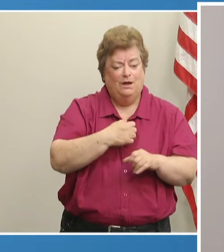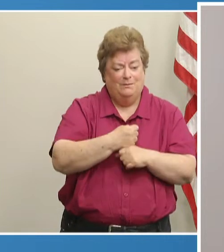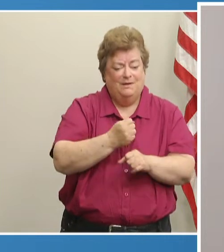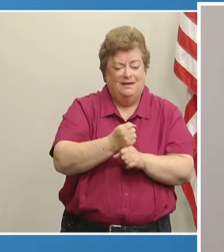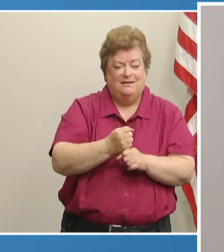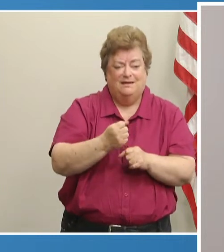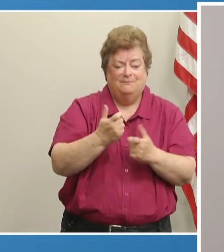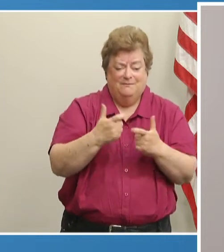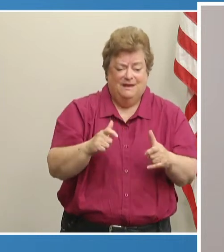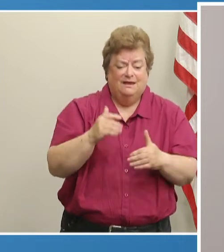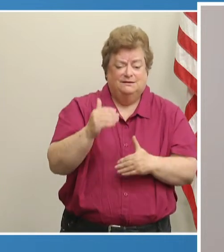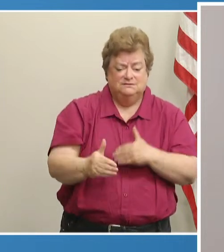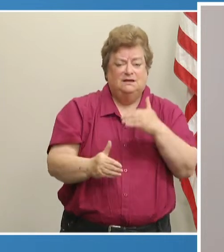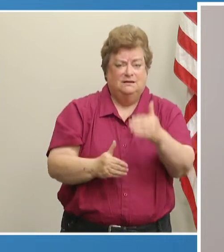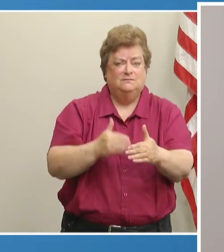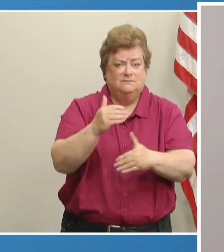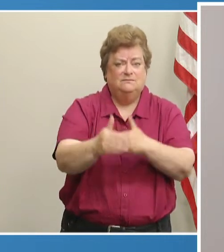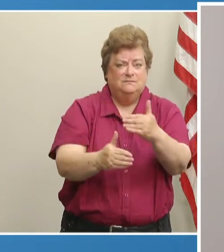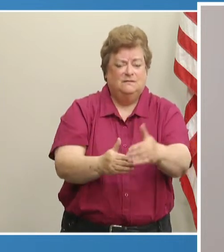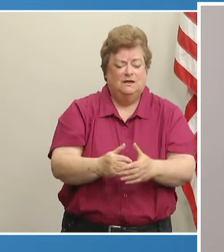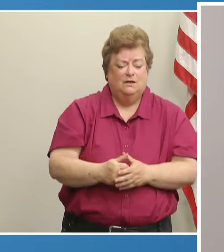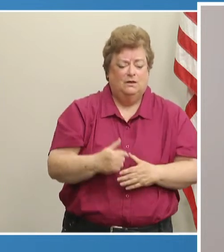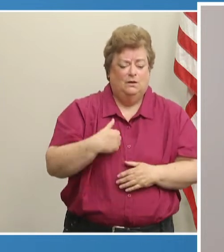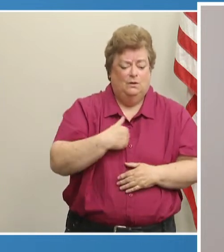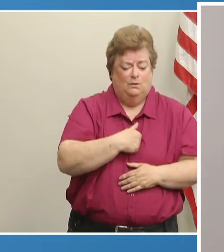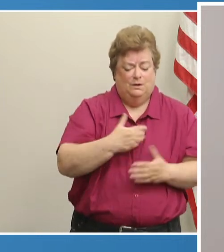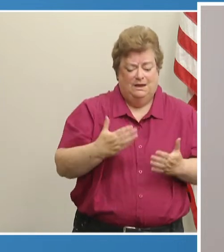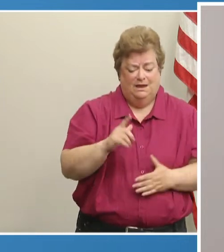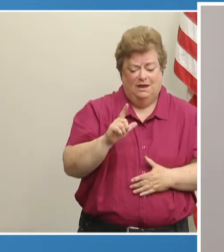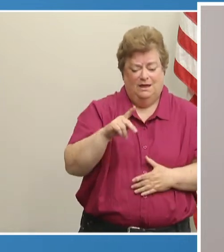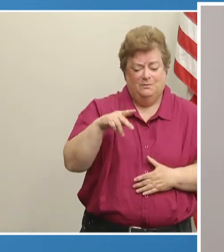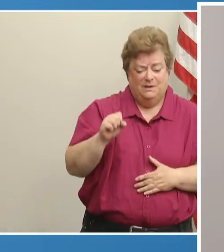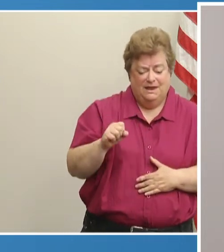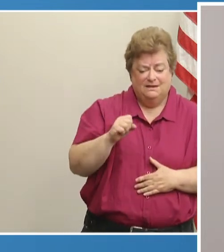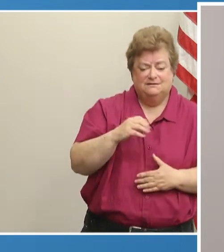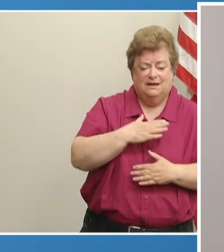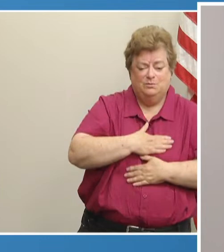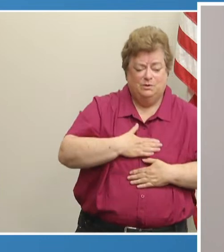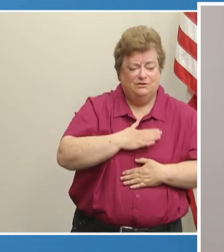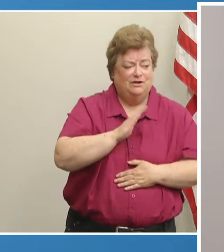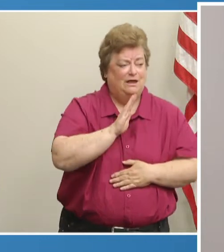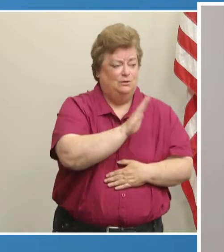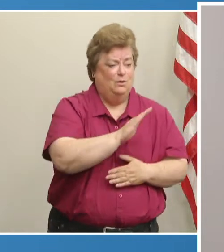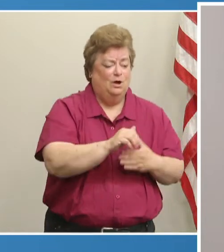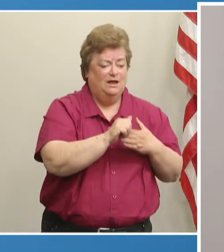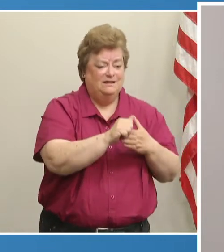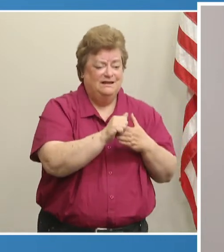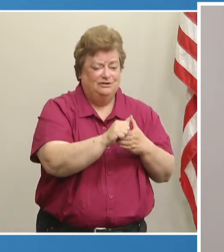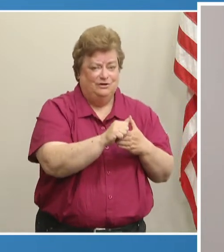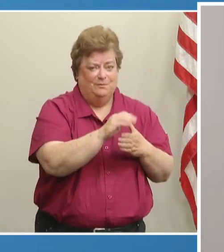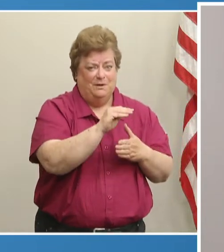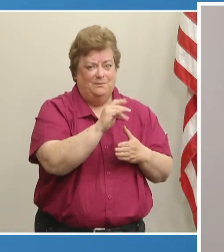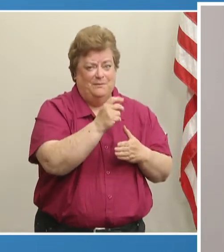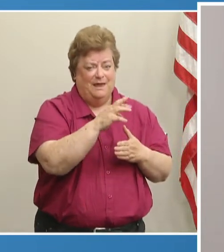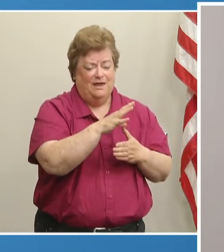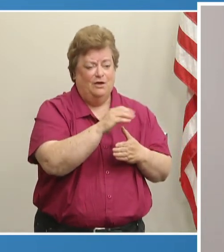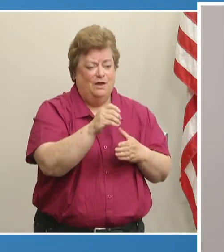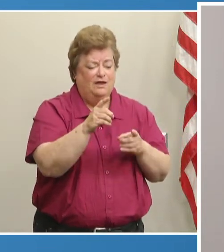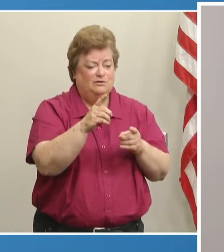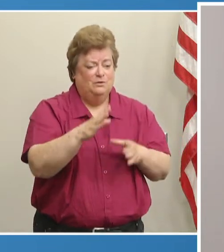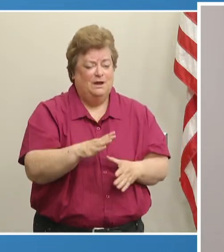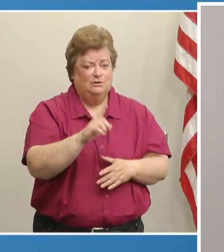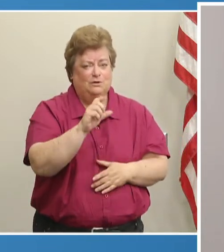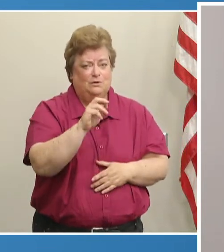the community to know how much we at Lincoln Public Schools appreciate your leadership, Mayor and Director